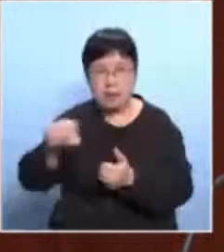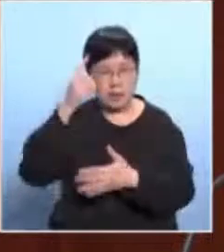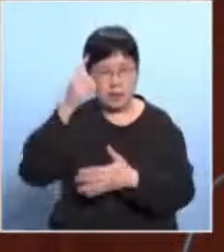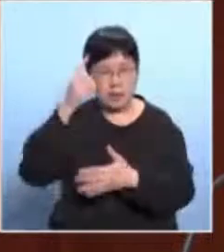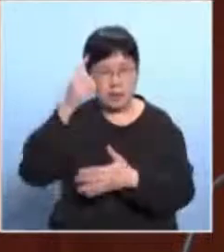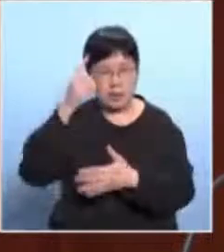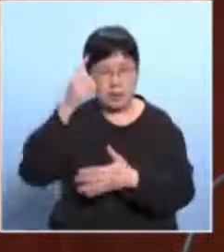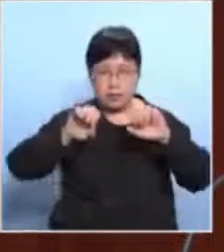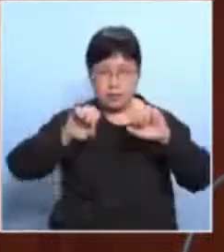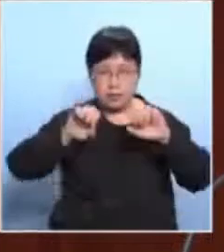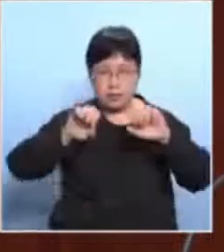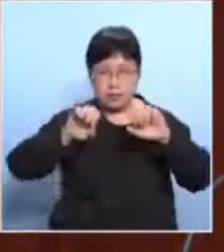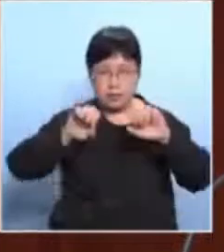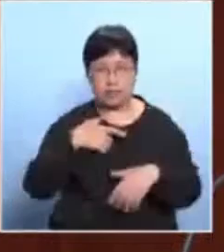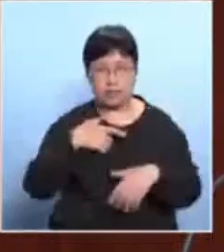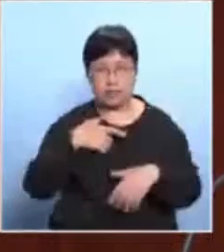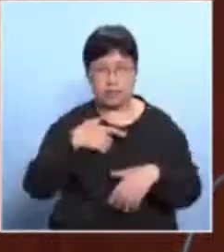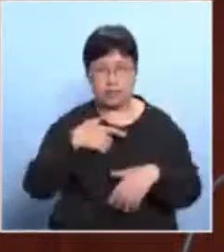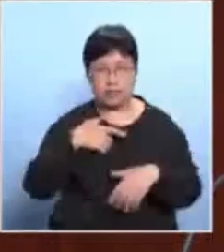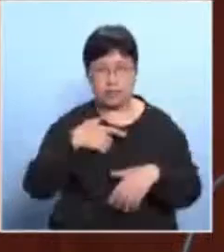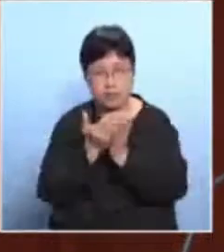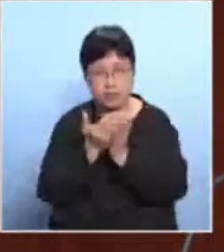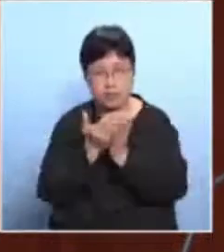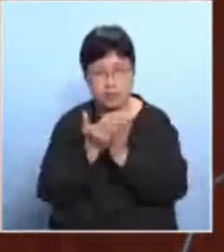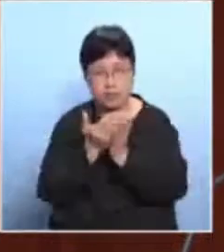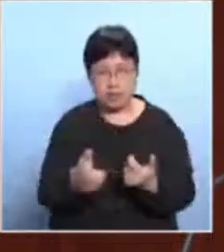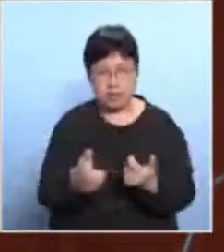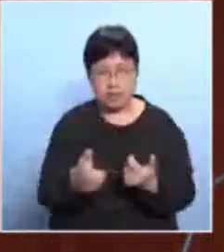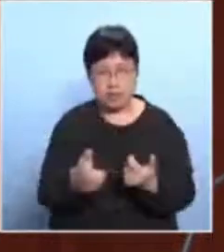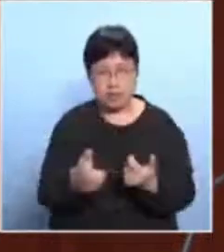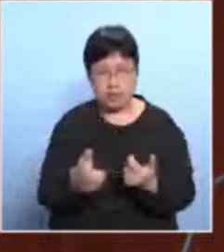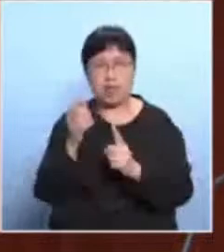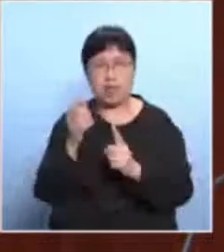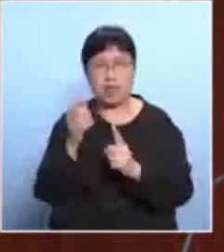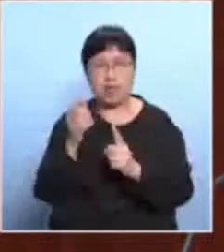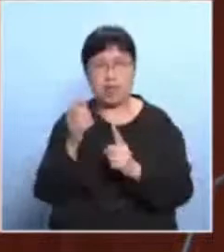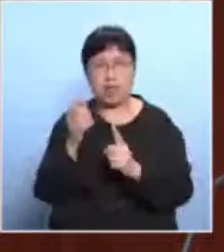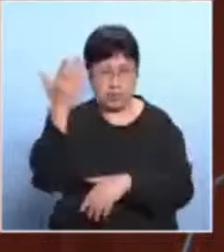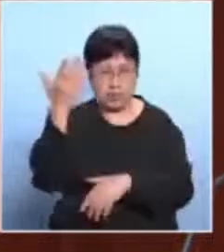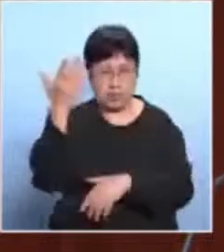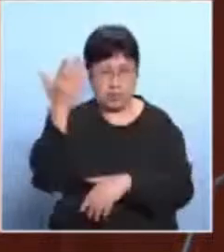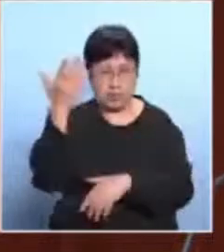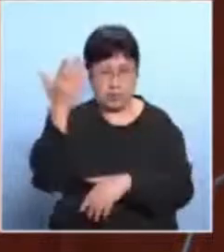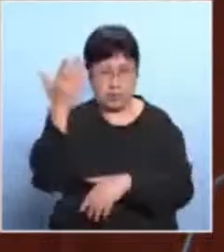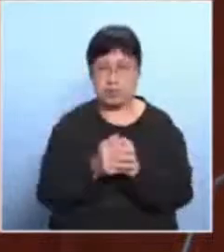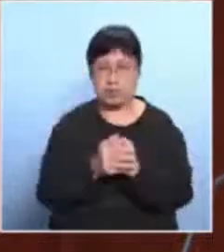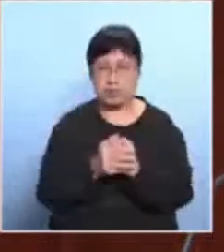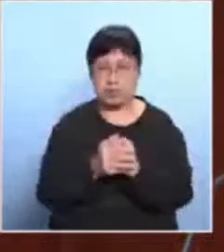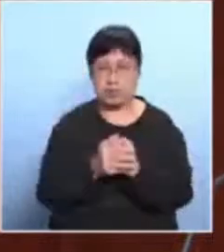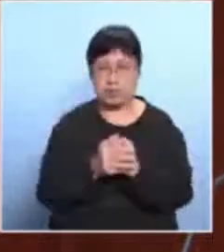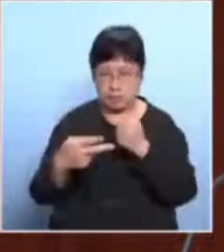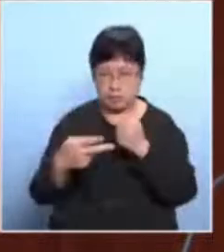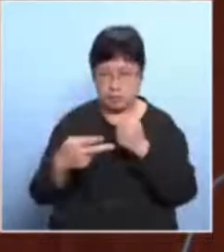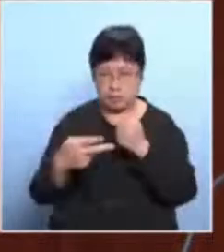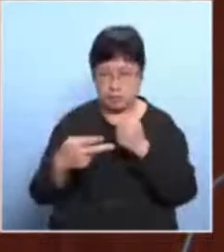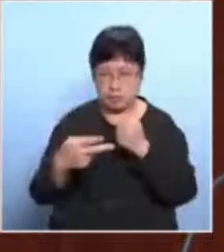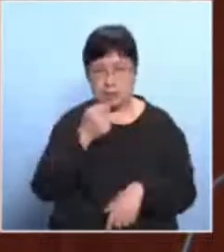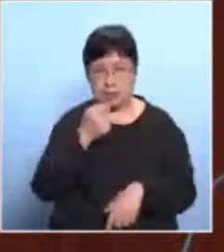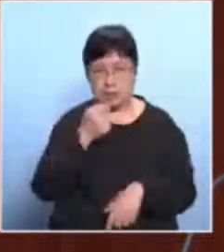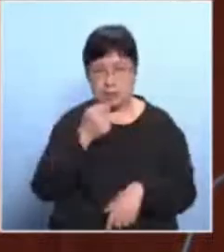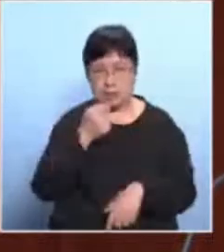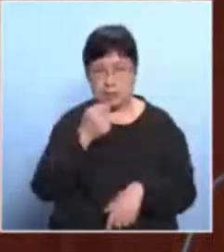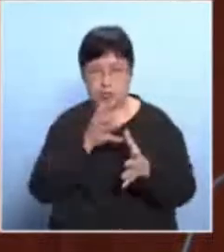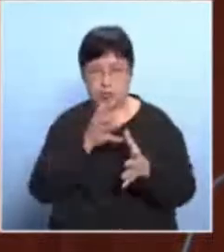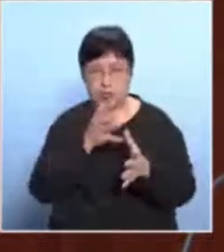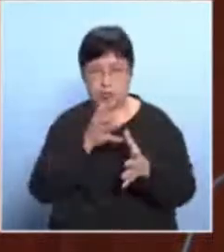various aspects to complement tourism developments. The Blueprint 2.0 will be published next year. 2. Develop signature